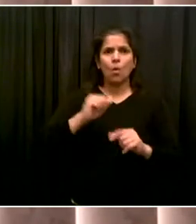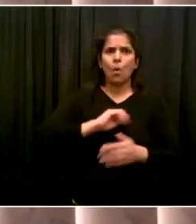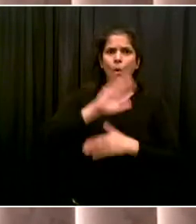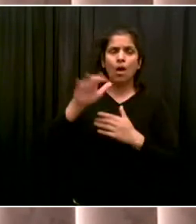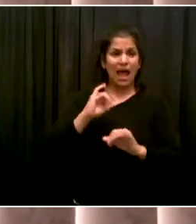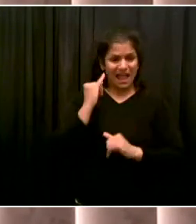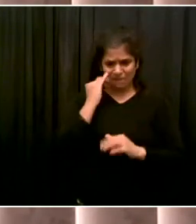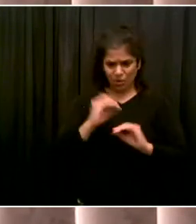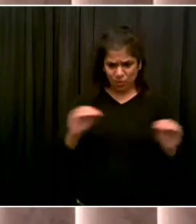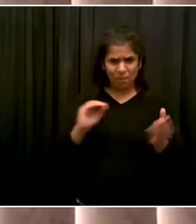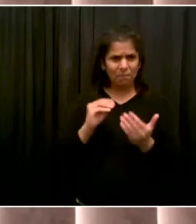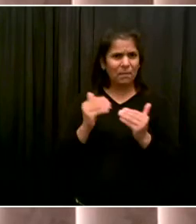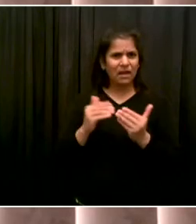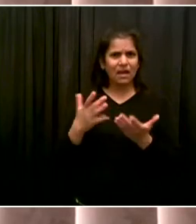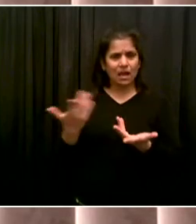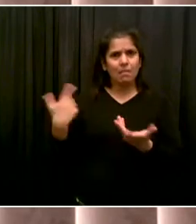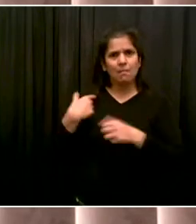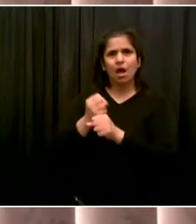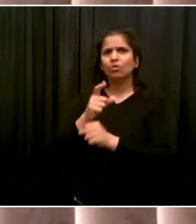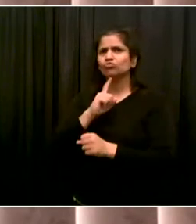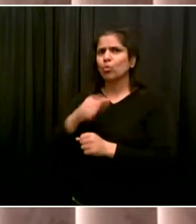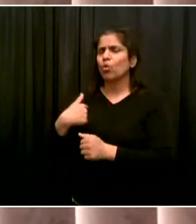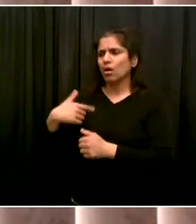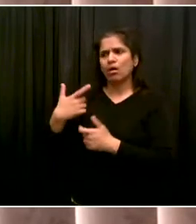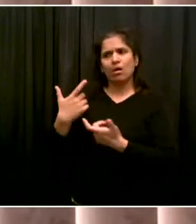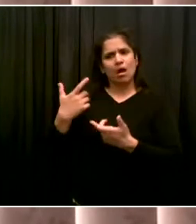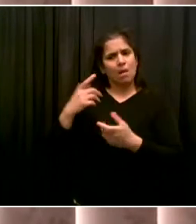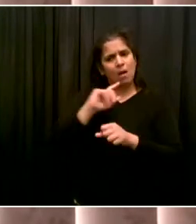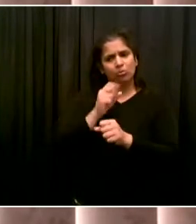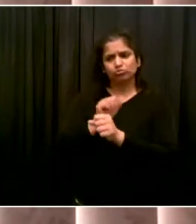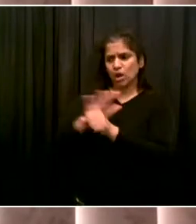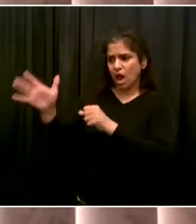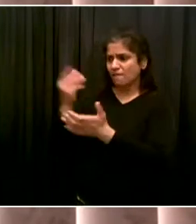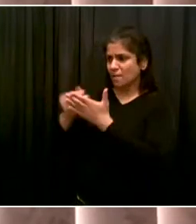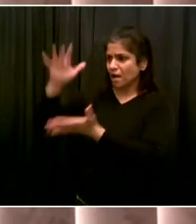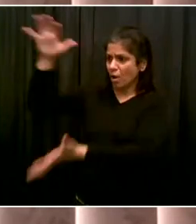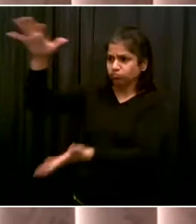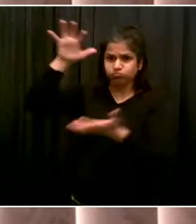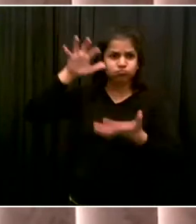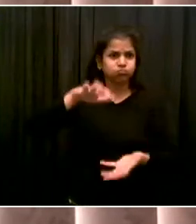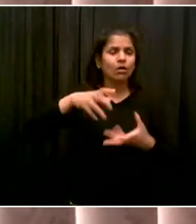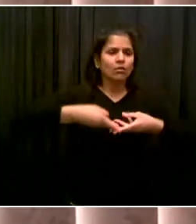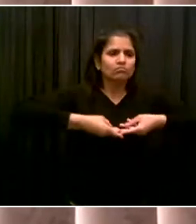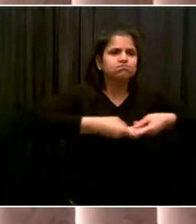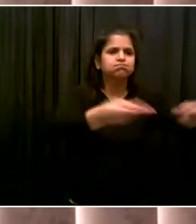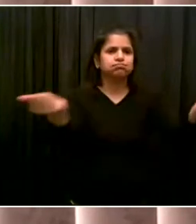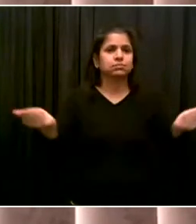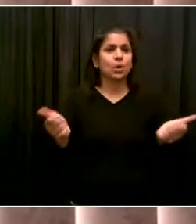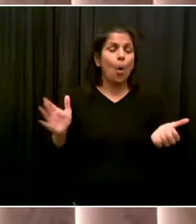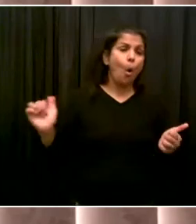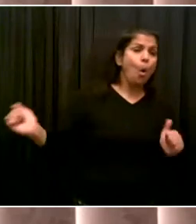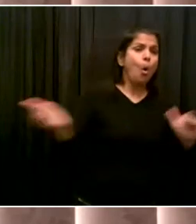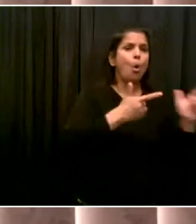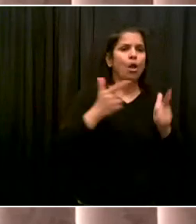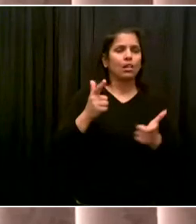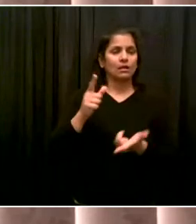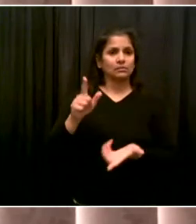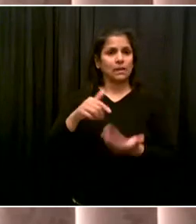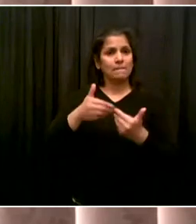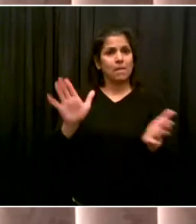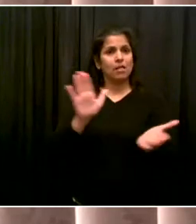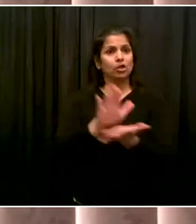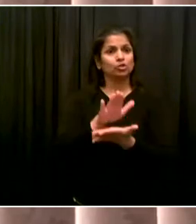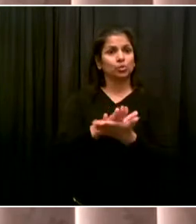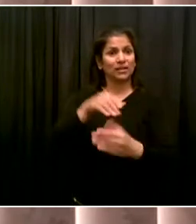to Chancellor Ross Porter. You know, when she and I met recently, we discussed the importance of reconnecting, and